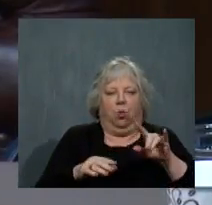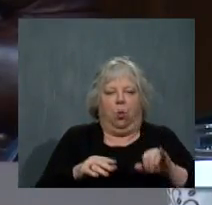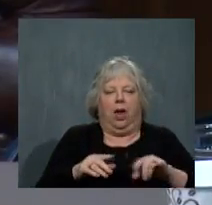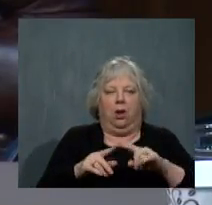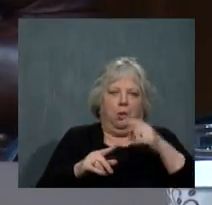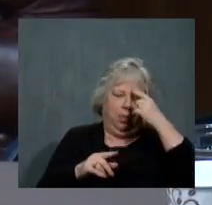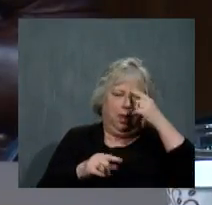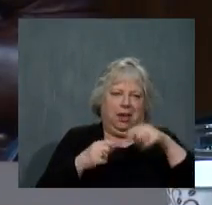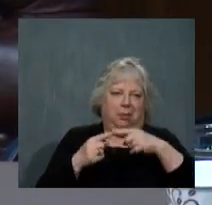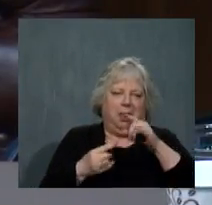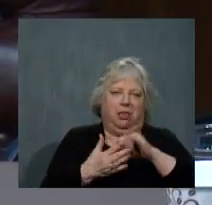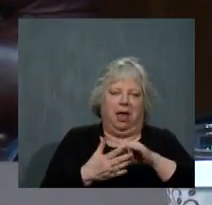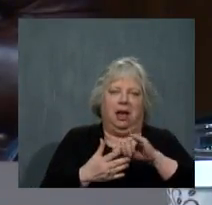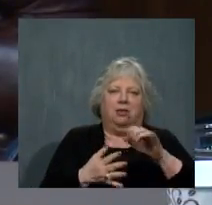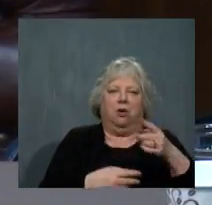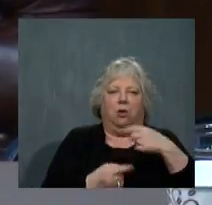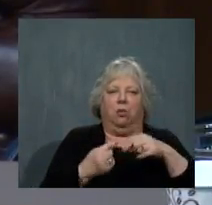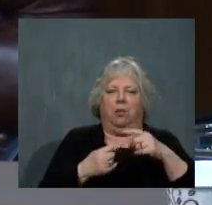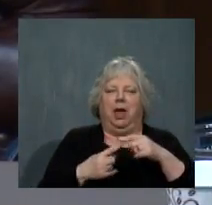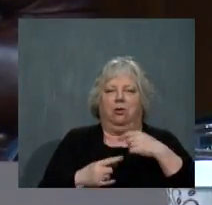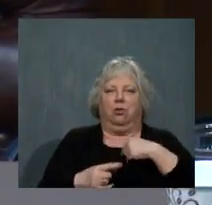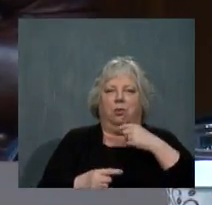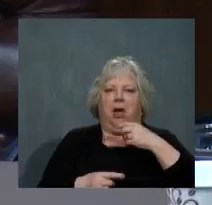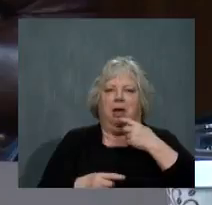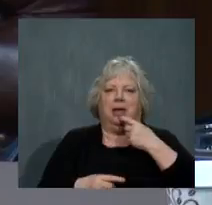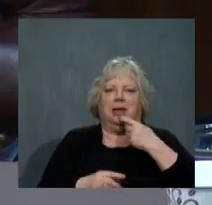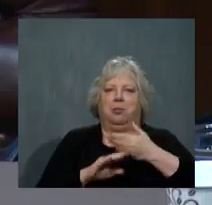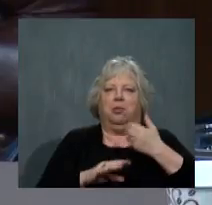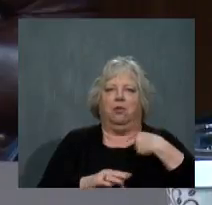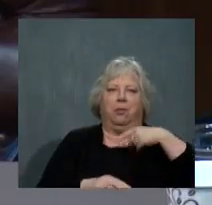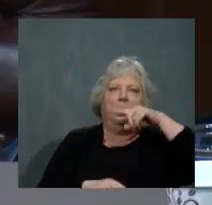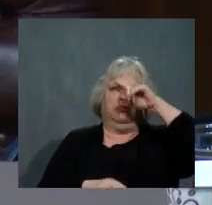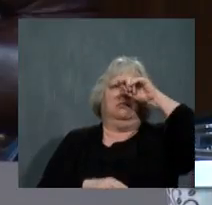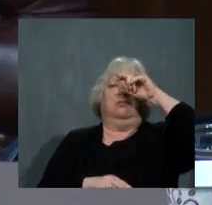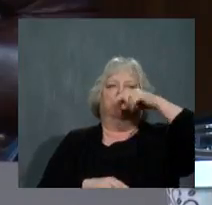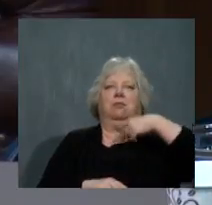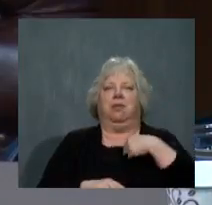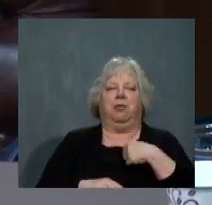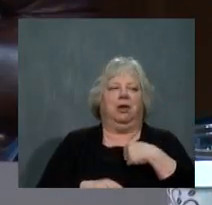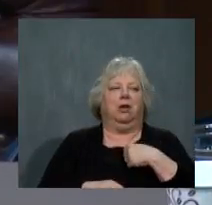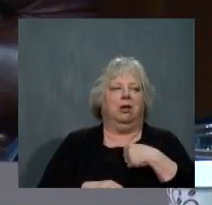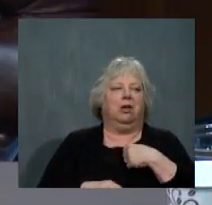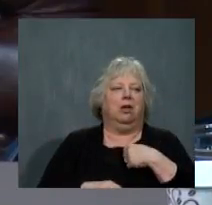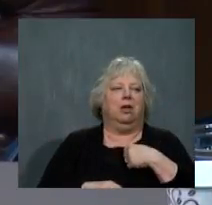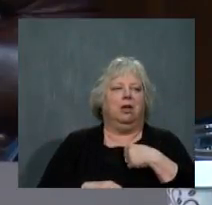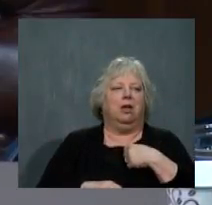I'm going to go back to flummox again, because when we talked about